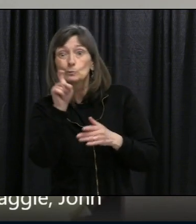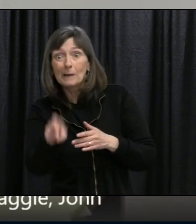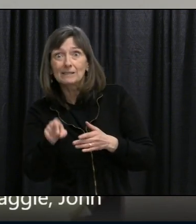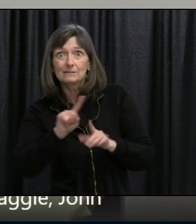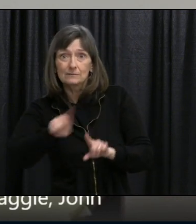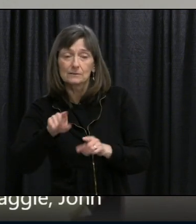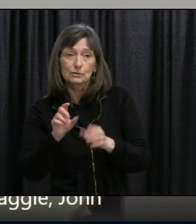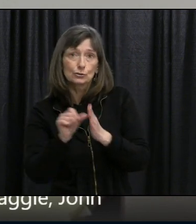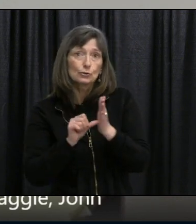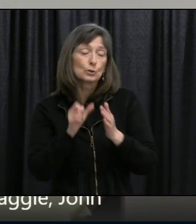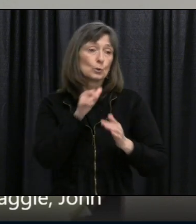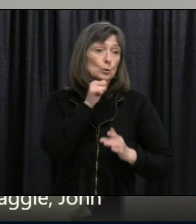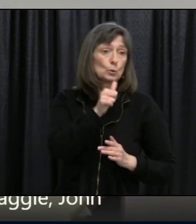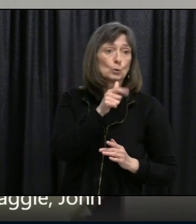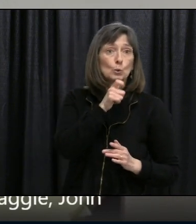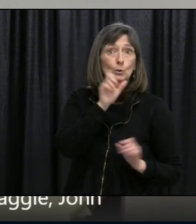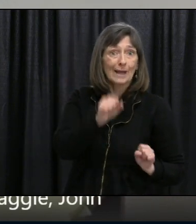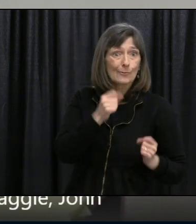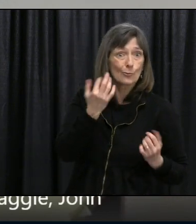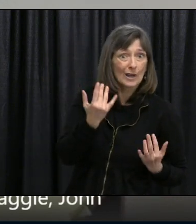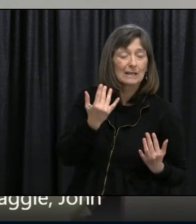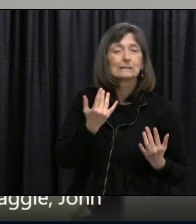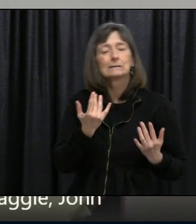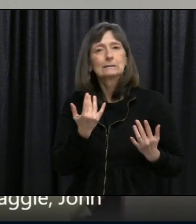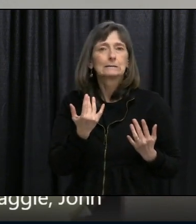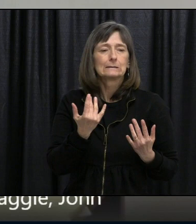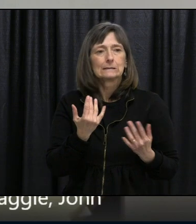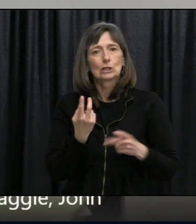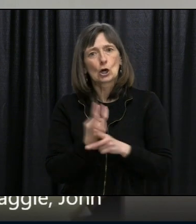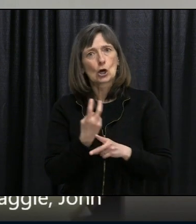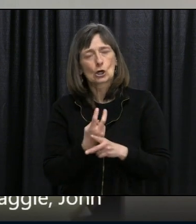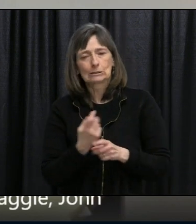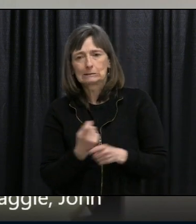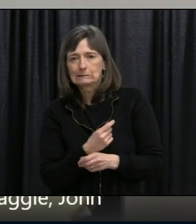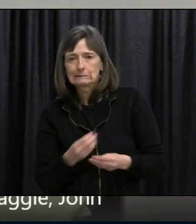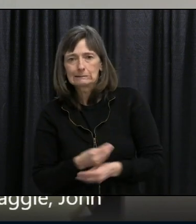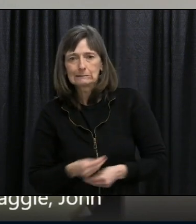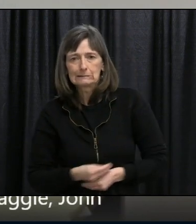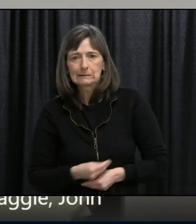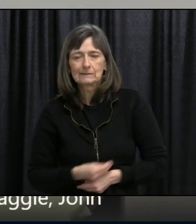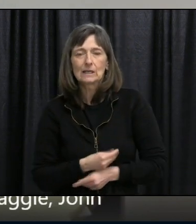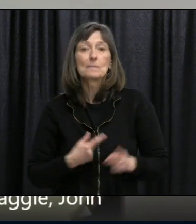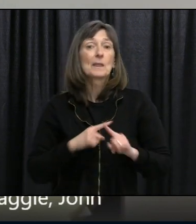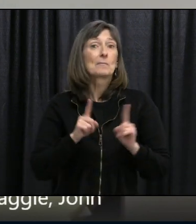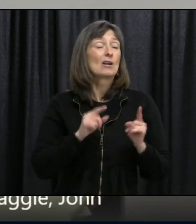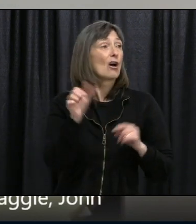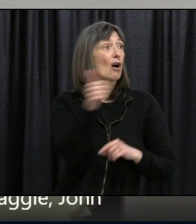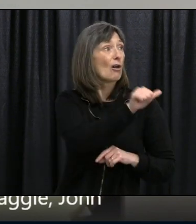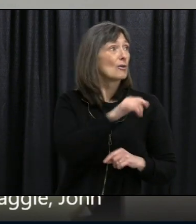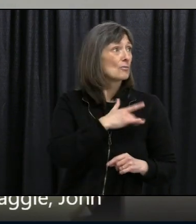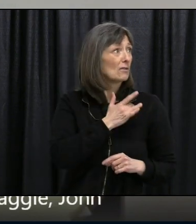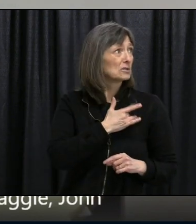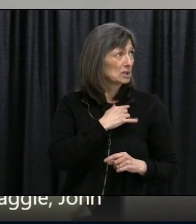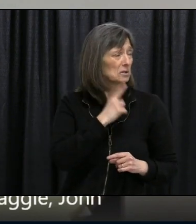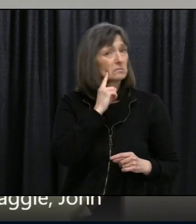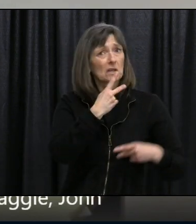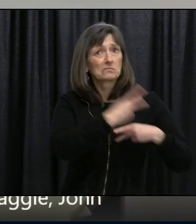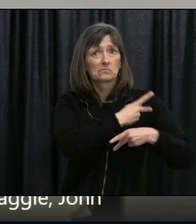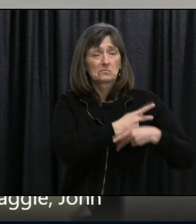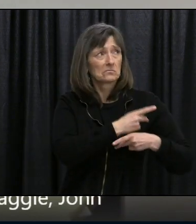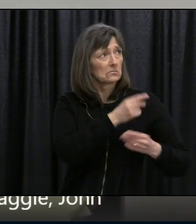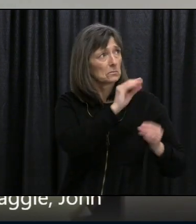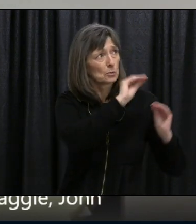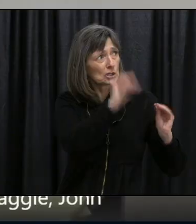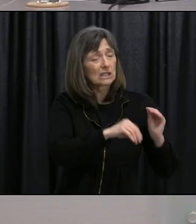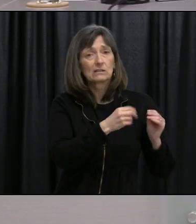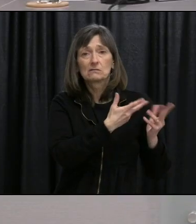are data from other provinces, but we've not been able to show the same effect on our wait list. Thank you. And